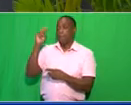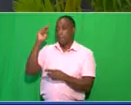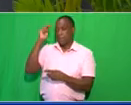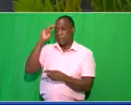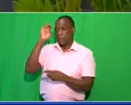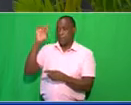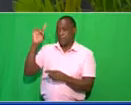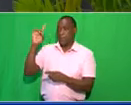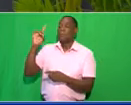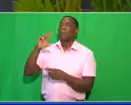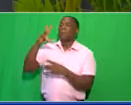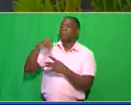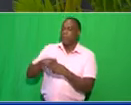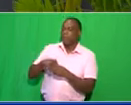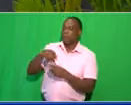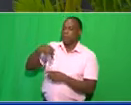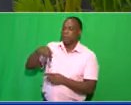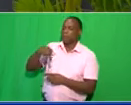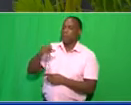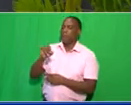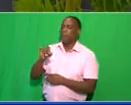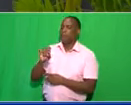in a short while. So